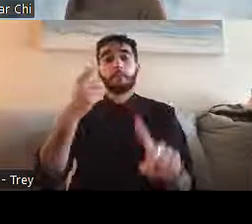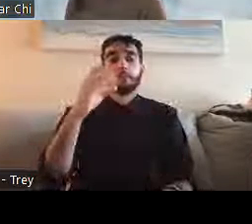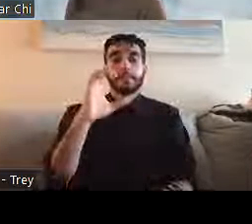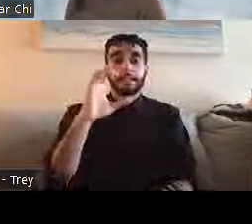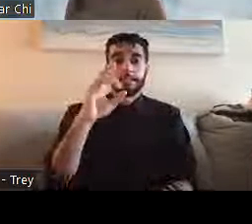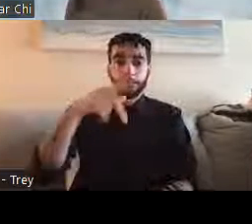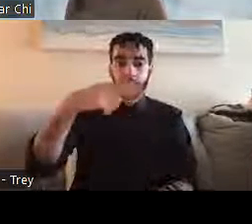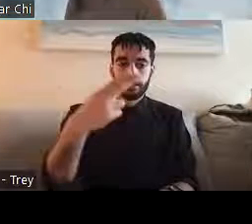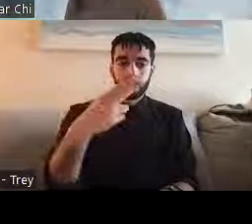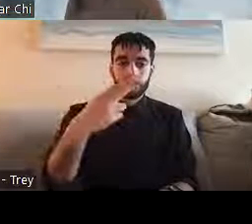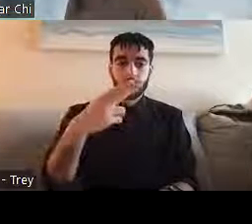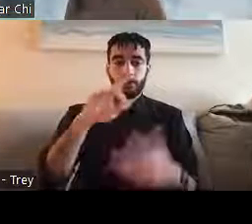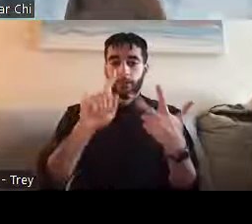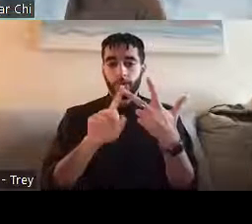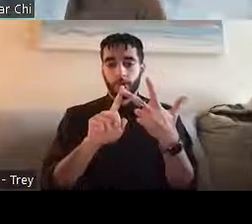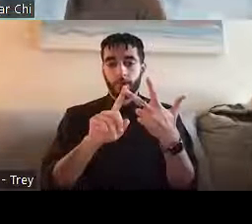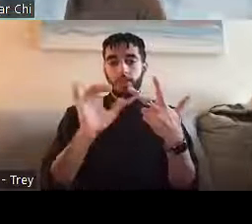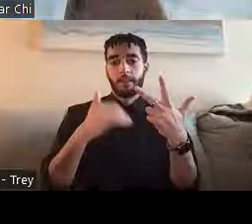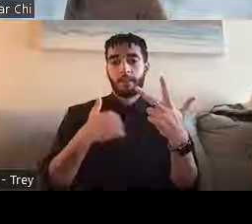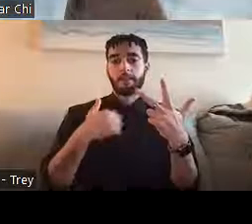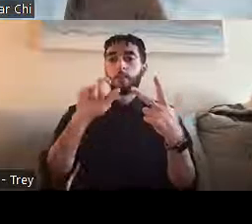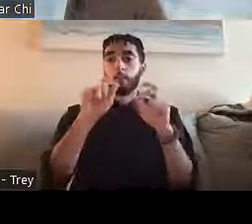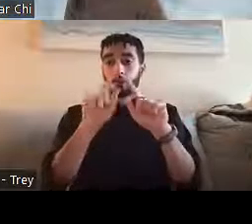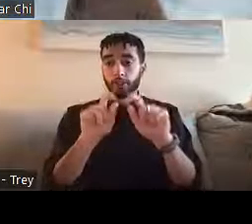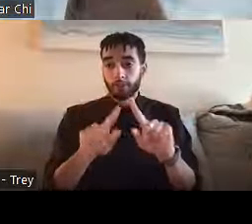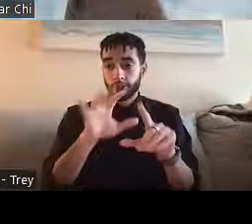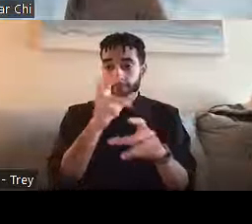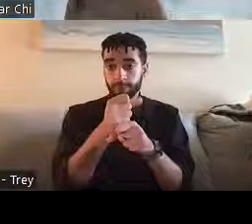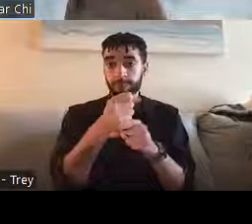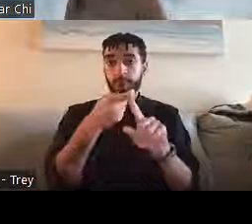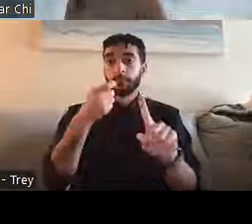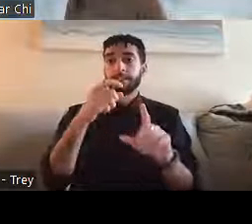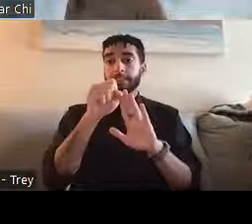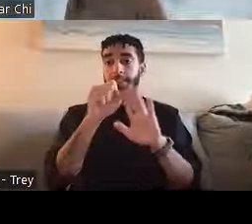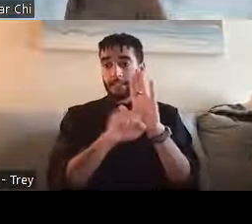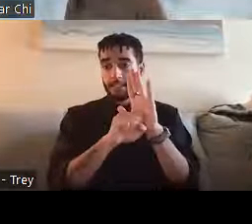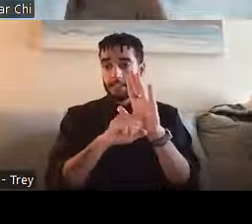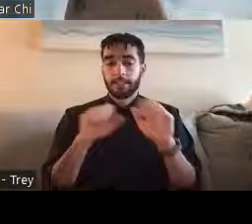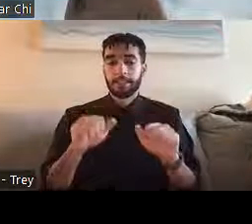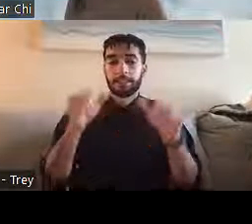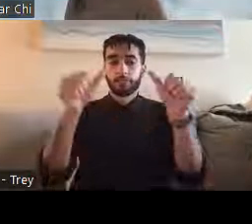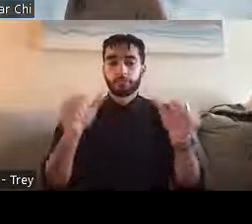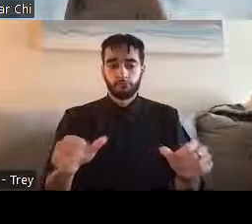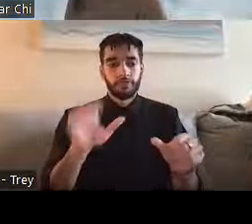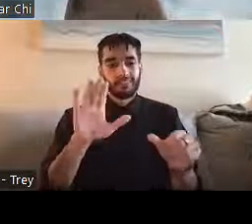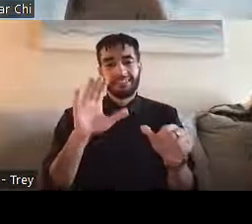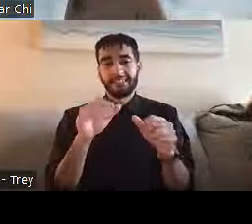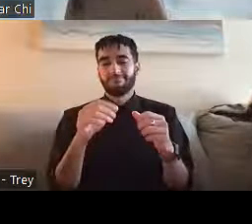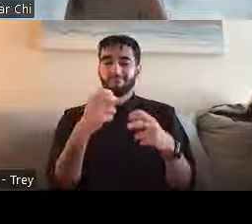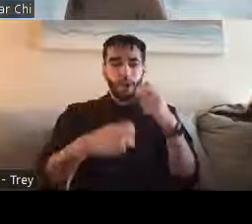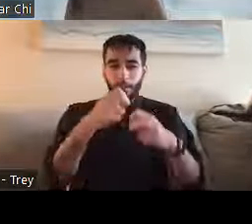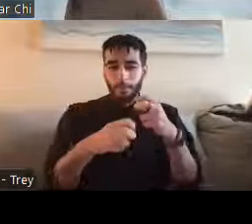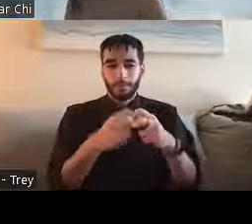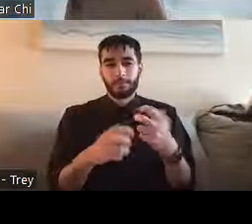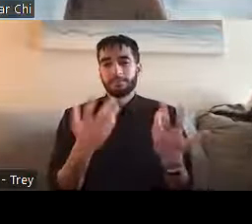And the third component consists of questions designed by the state to address specific issues that concern